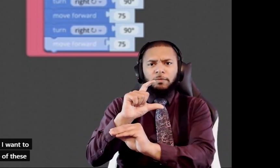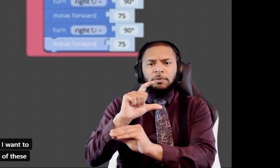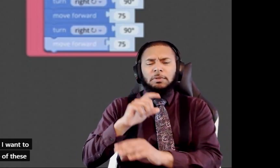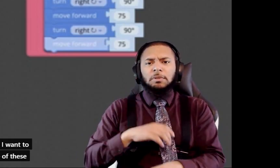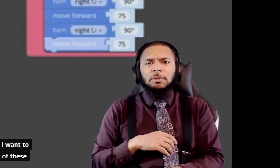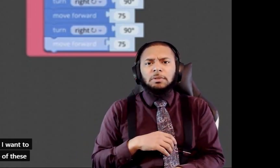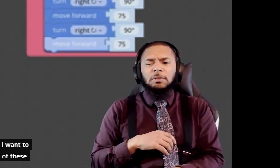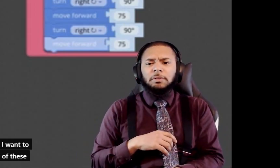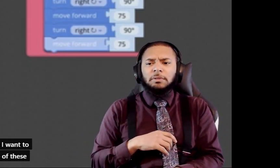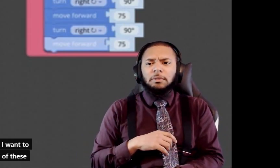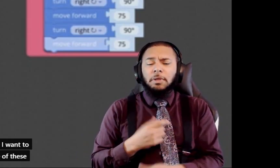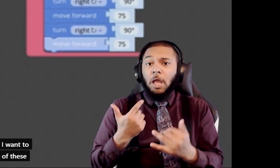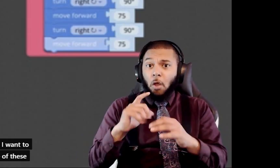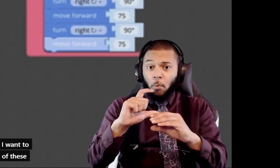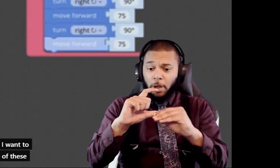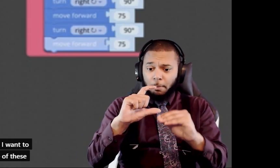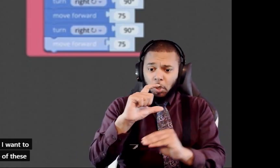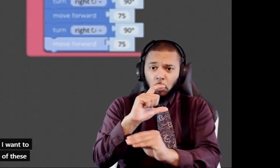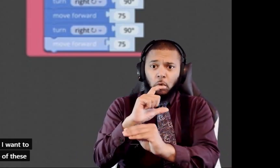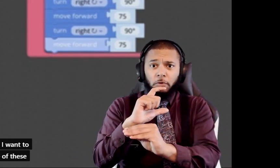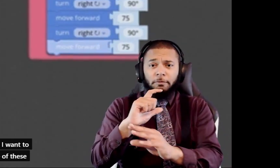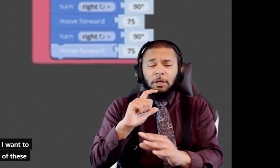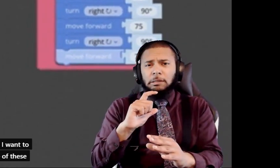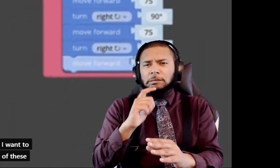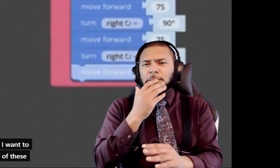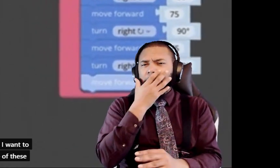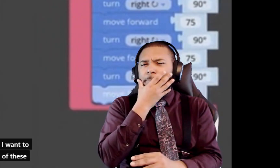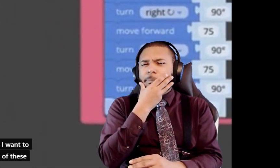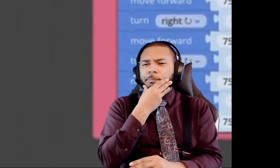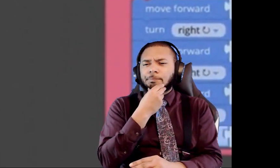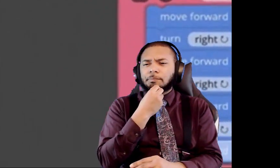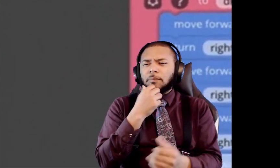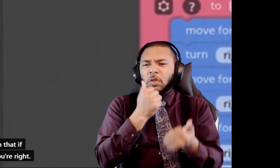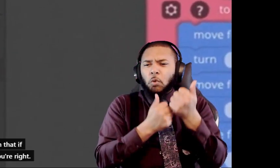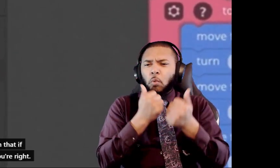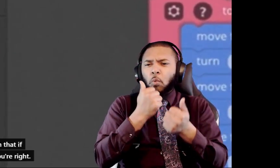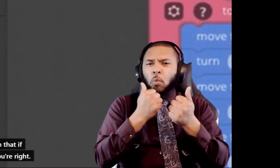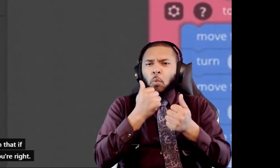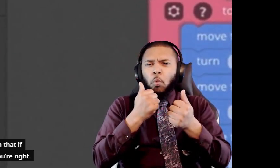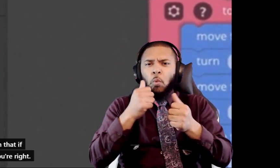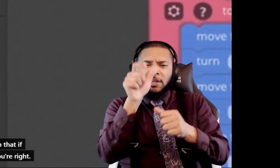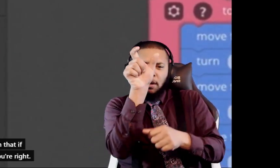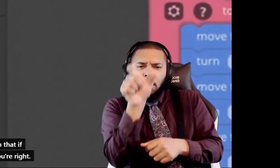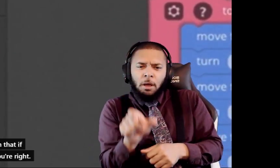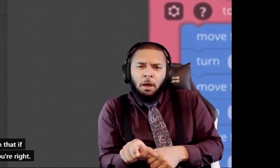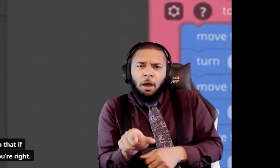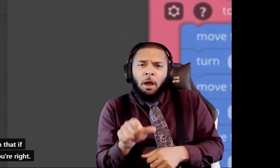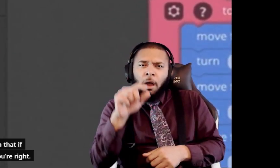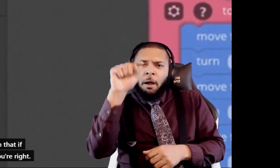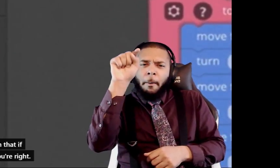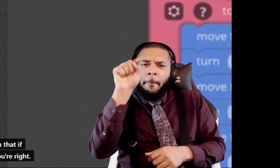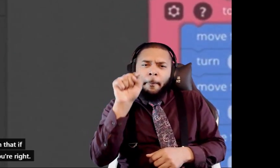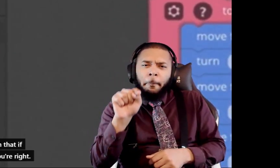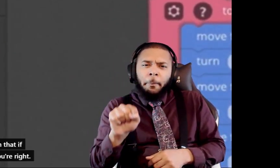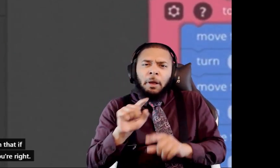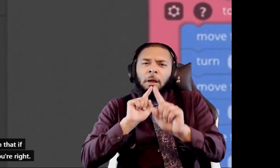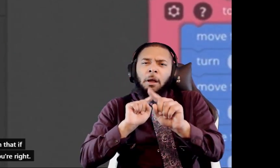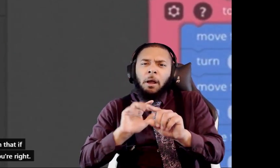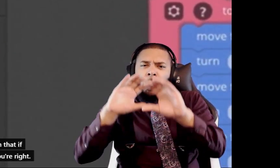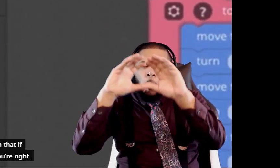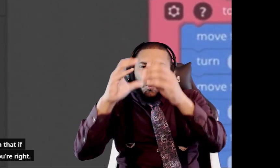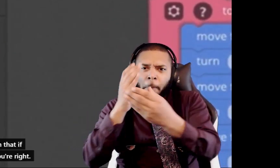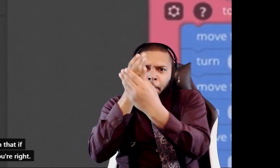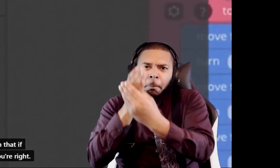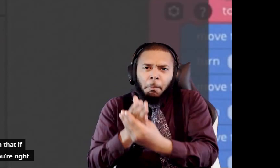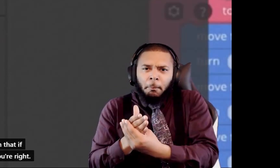else. Since I want to move it, I wonder which one of these folders would help me with that. If